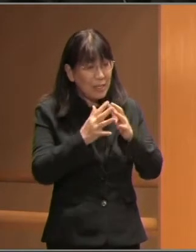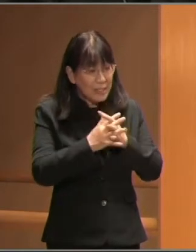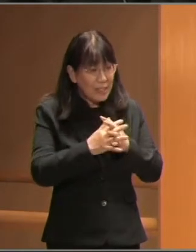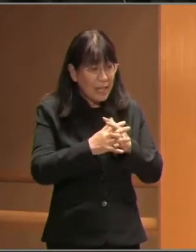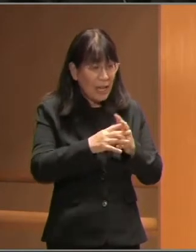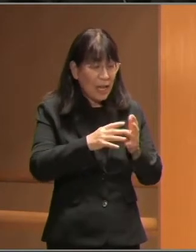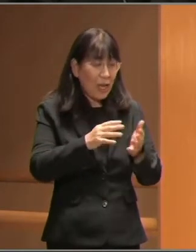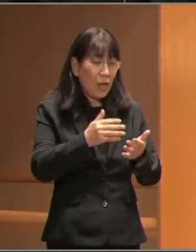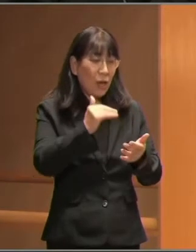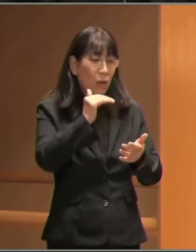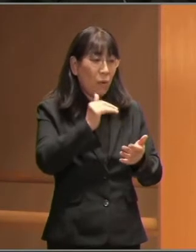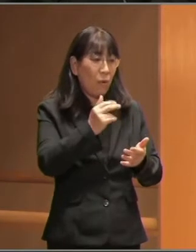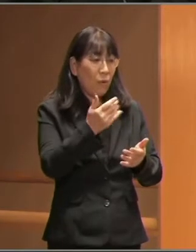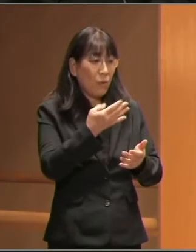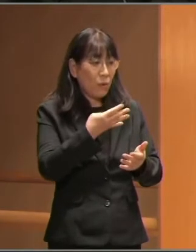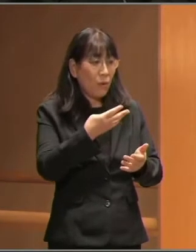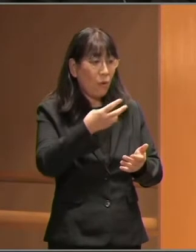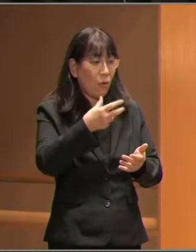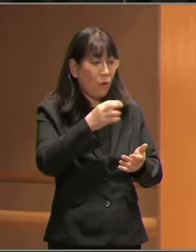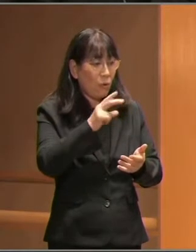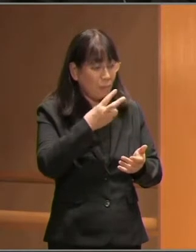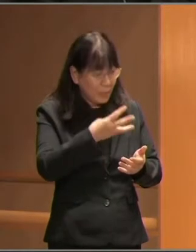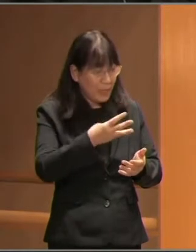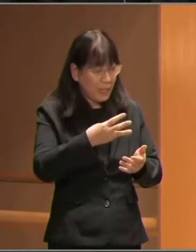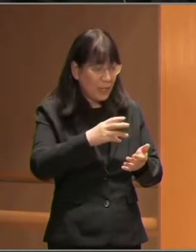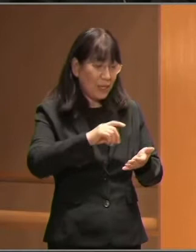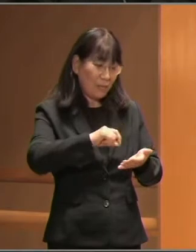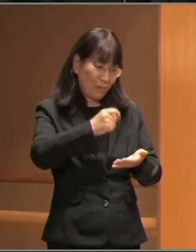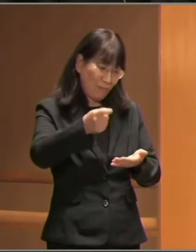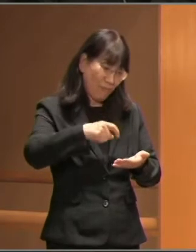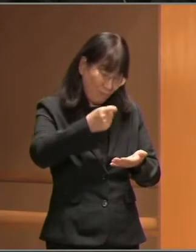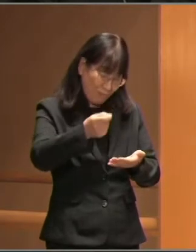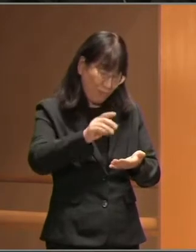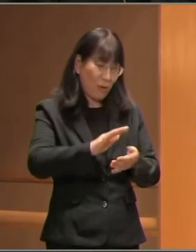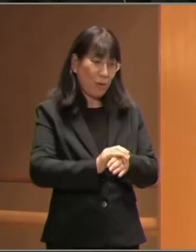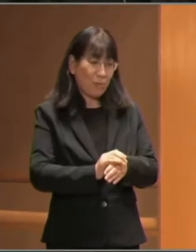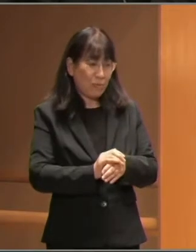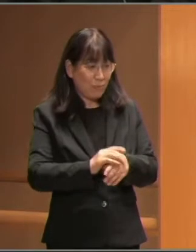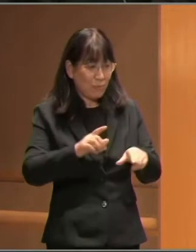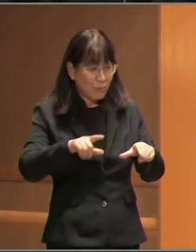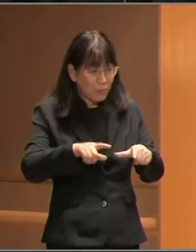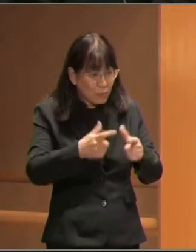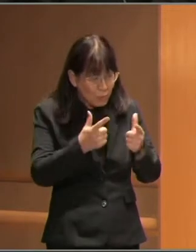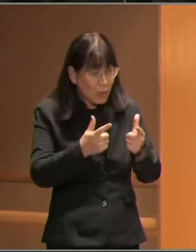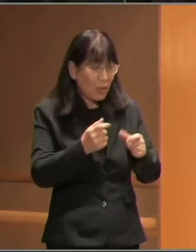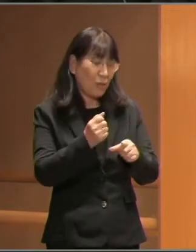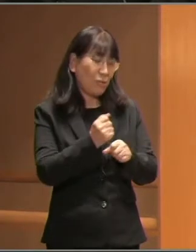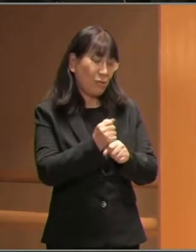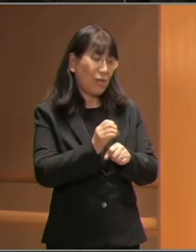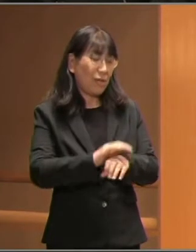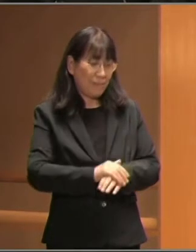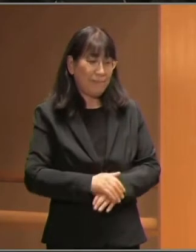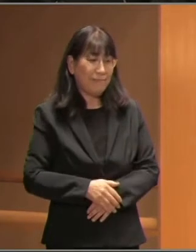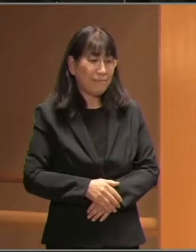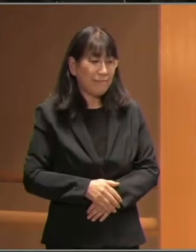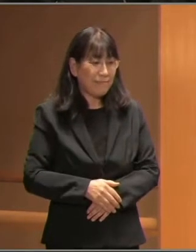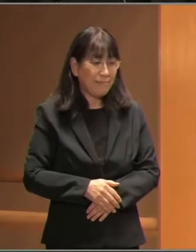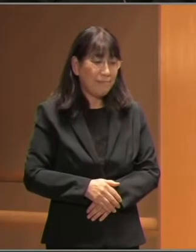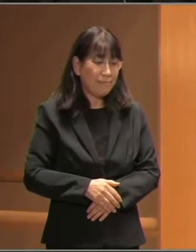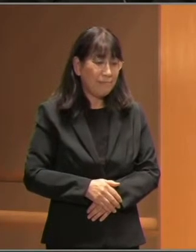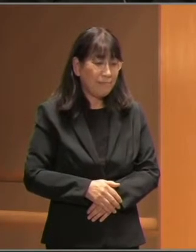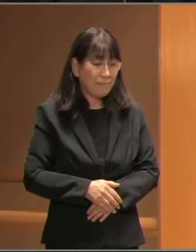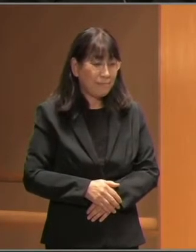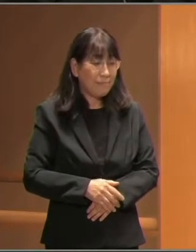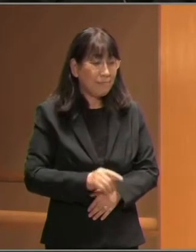Ise calendar during the Edo period in Japan. And this is our wooden block printing.